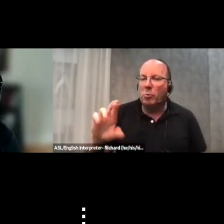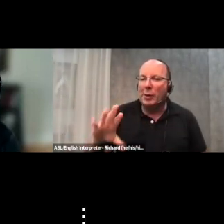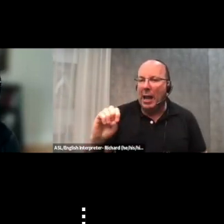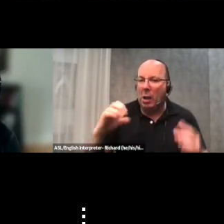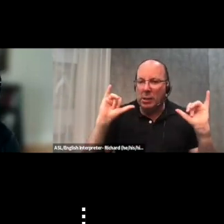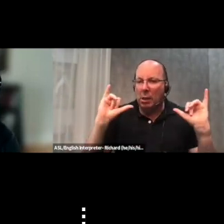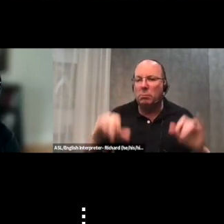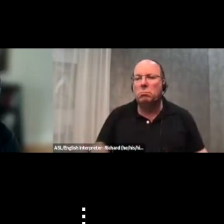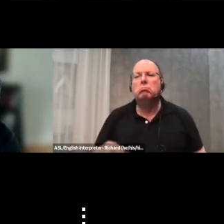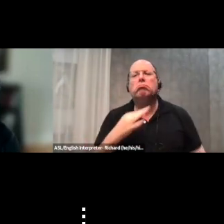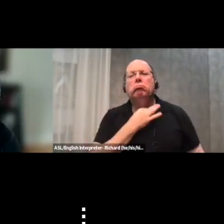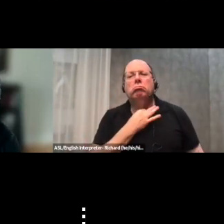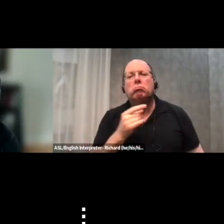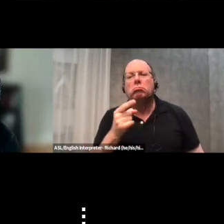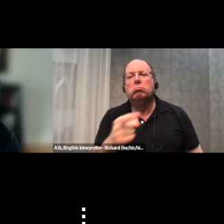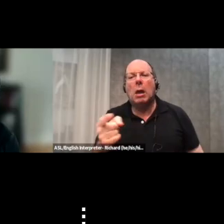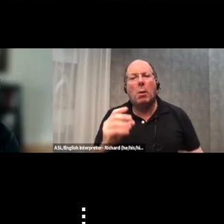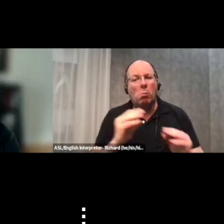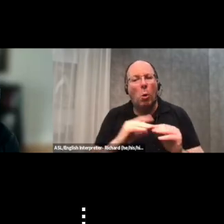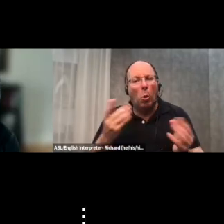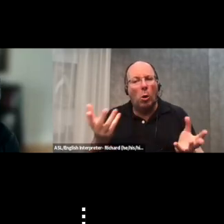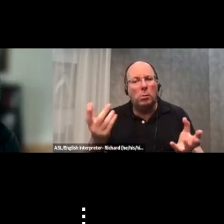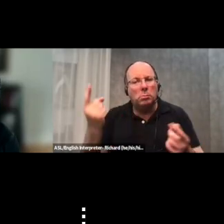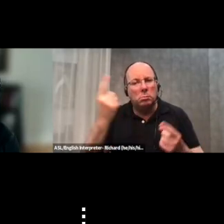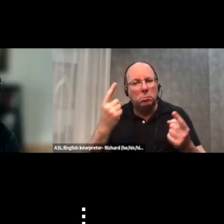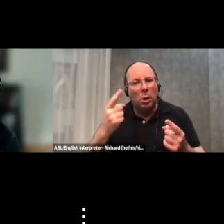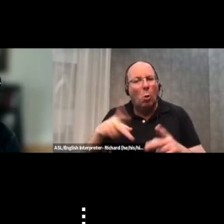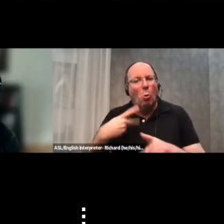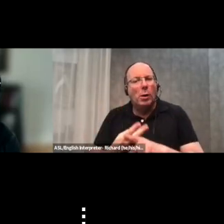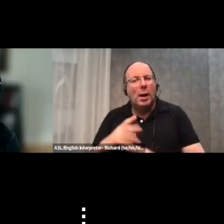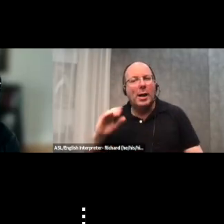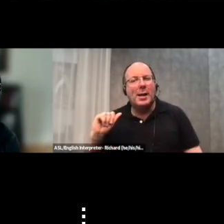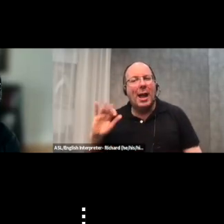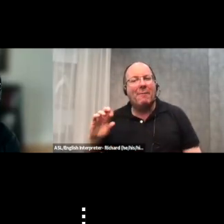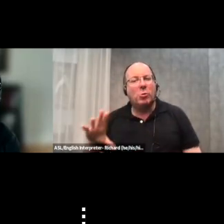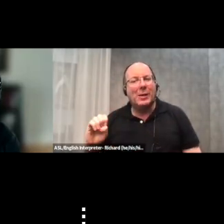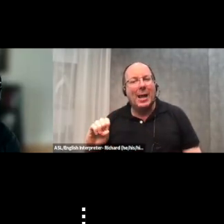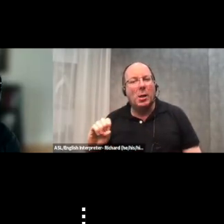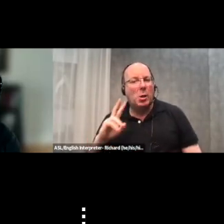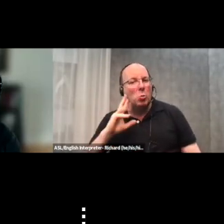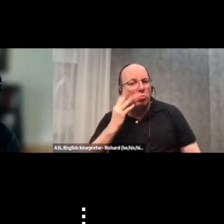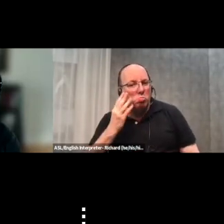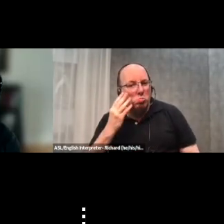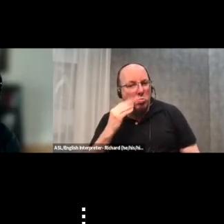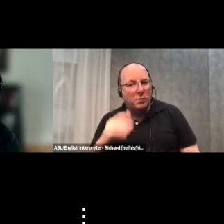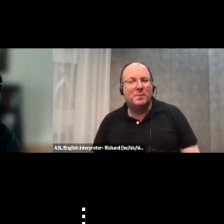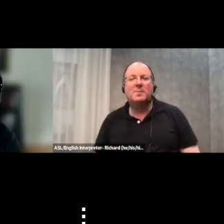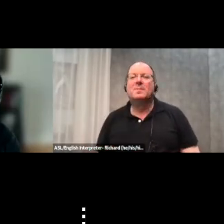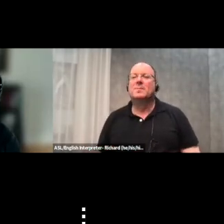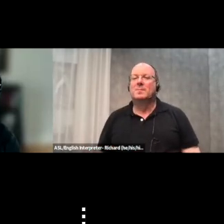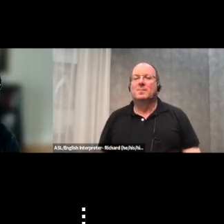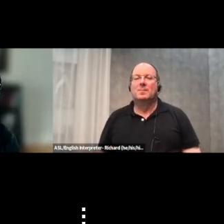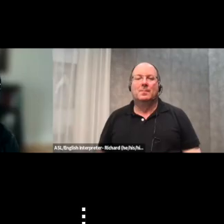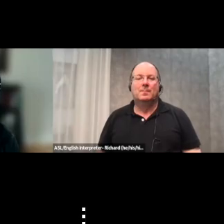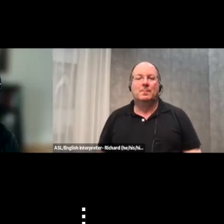Does anyone have any thoughts on aftercare or types of aftercare that they have encountered? I would